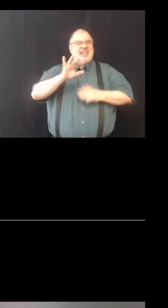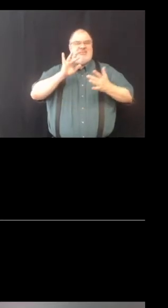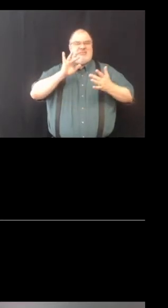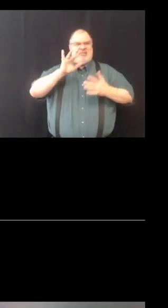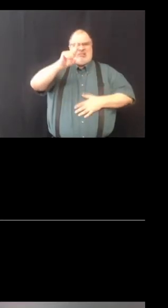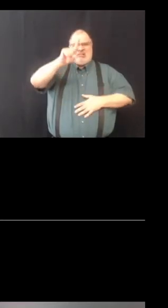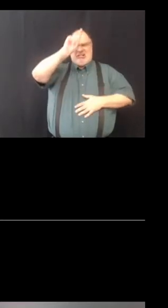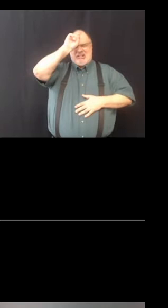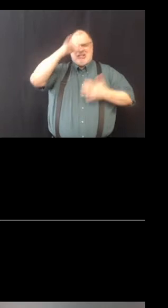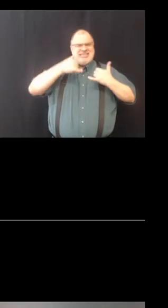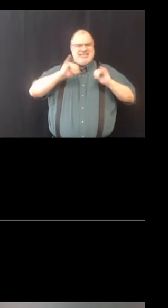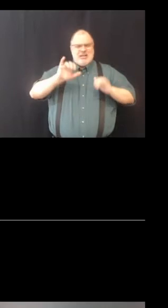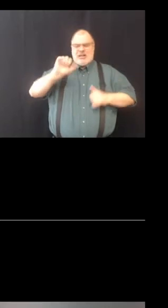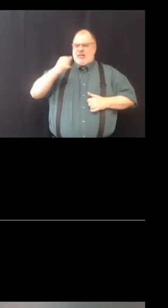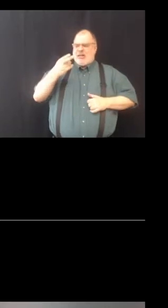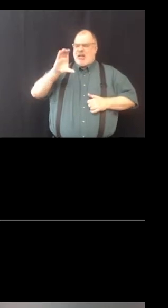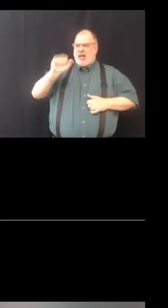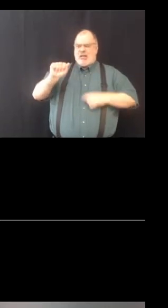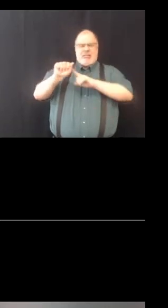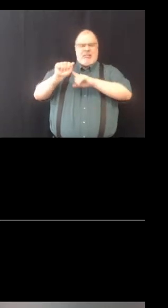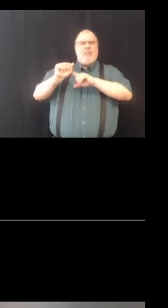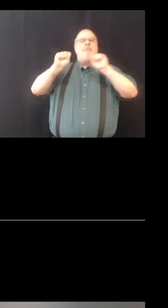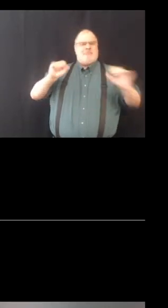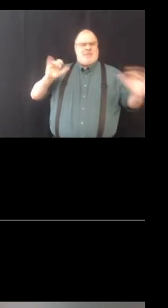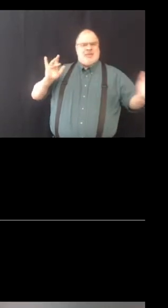Agency for Healthcare Administration and we will give you further guidance.